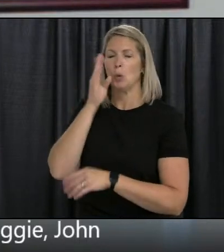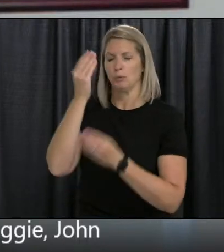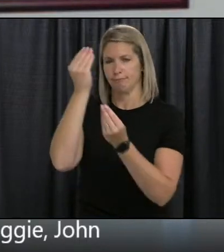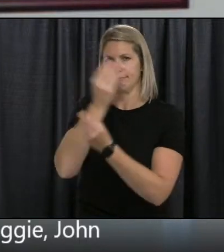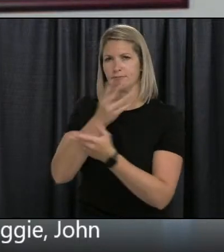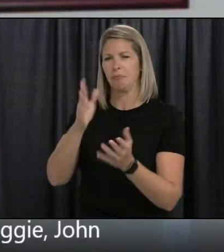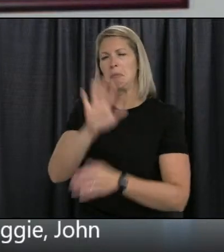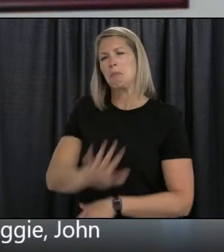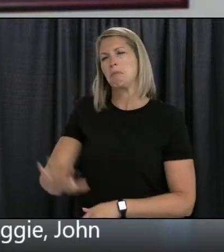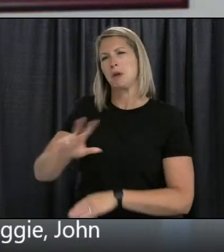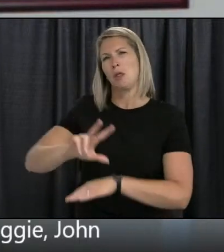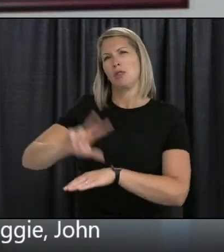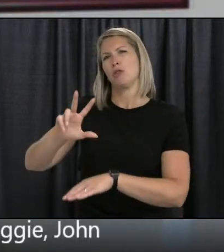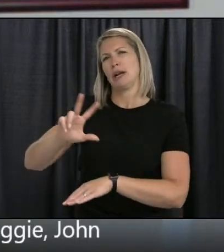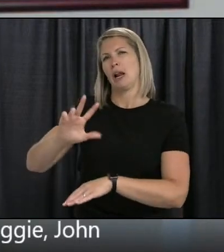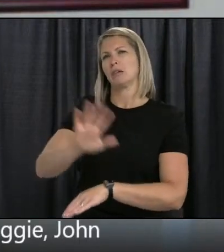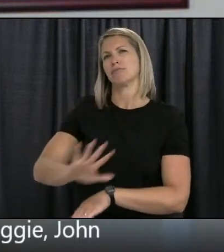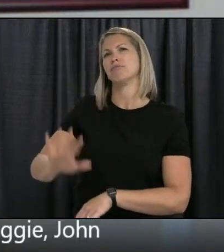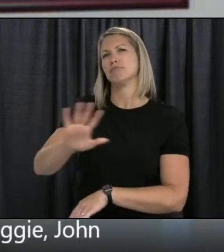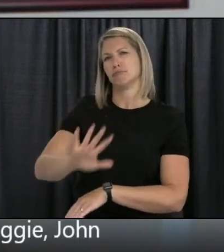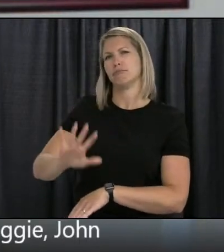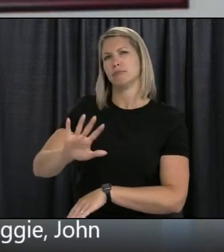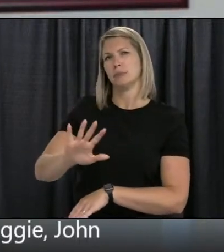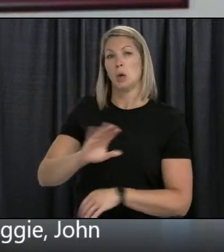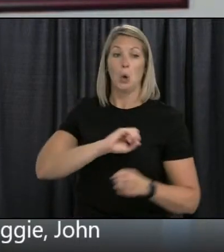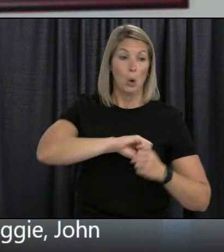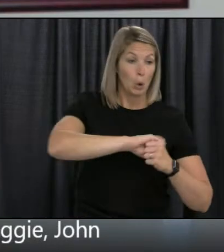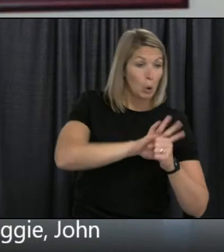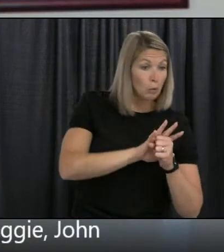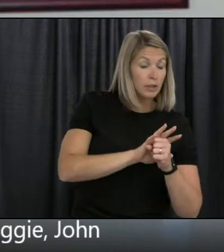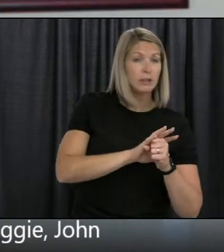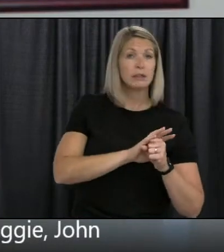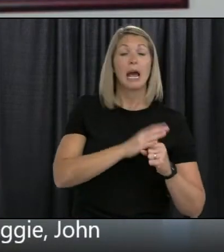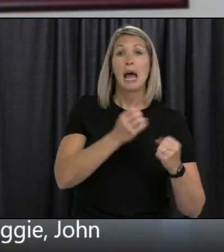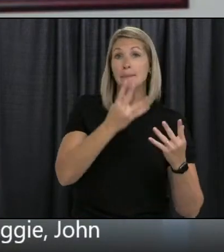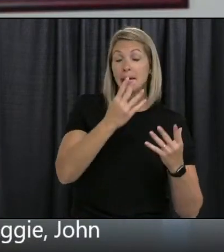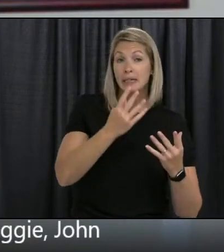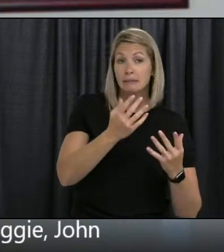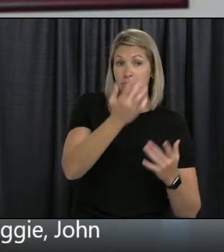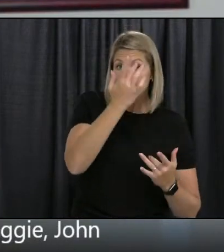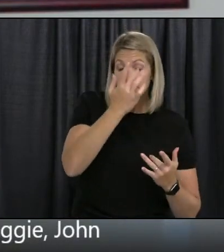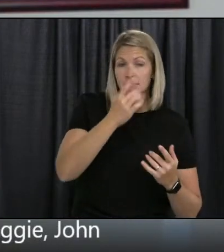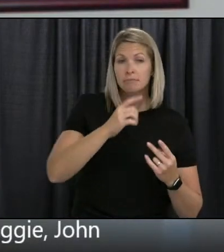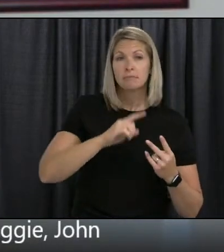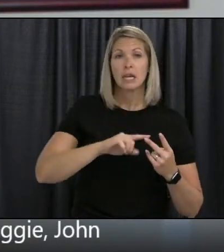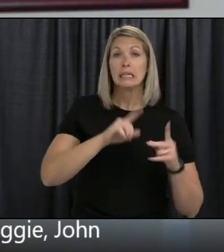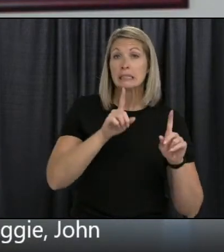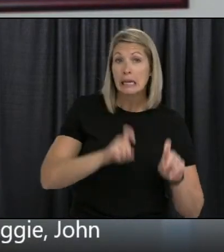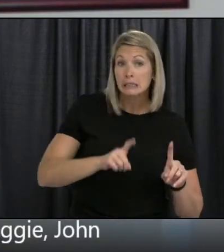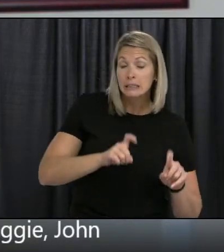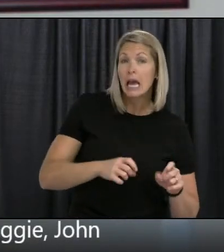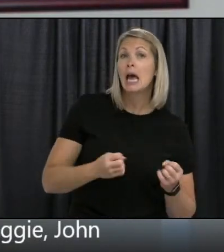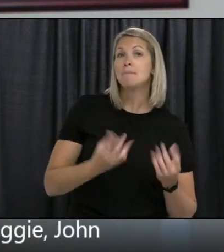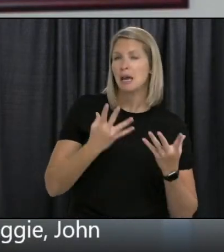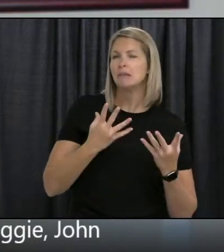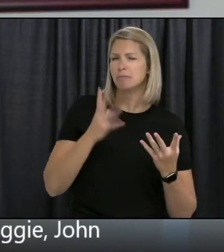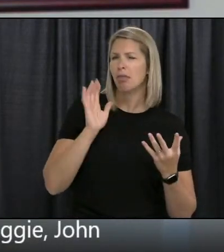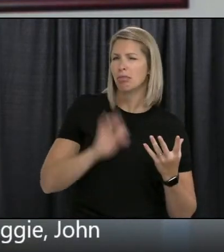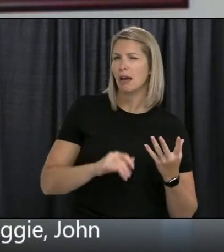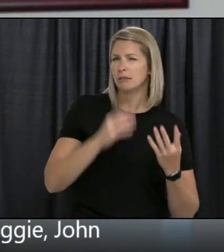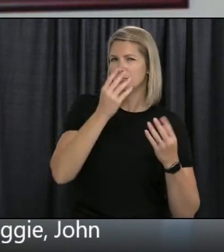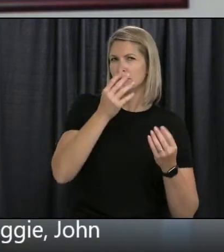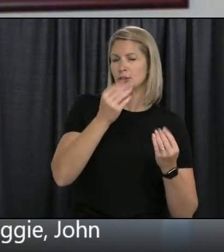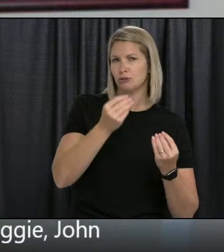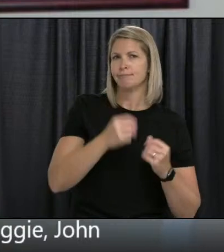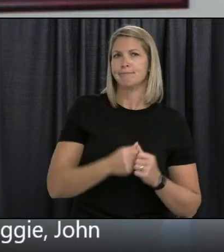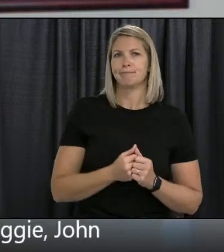information around COVID and the testing that people want to hear about. So from my point